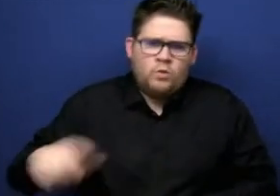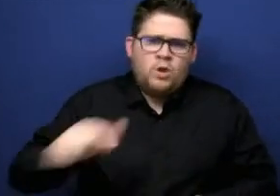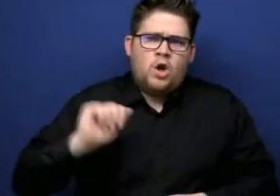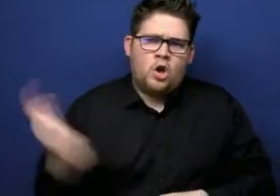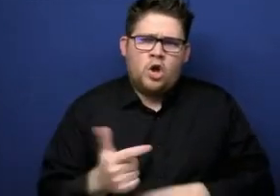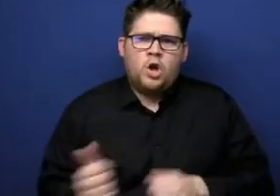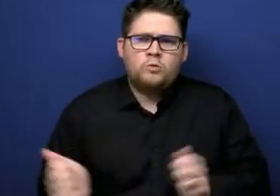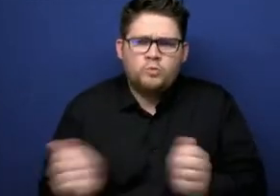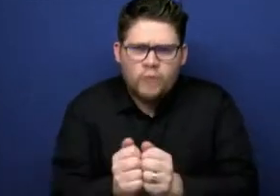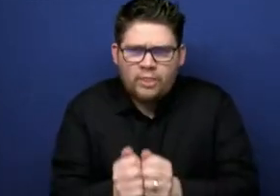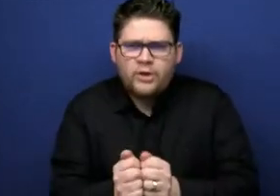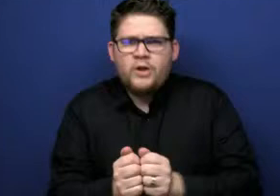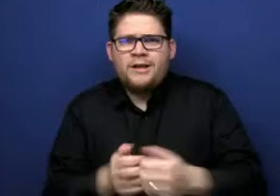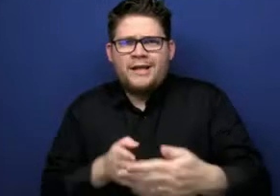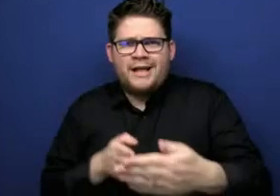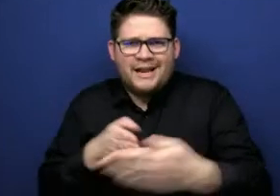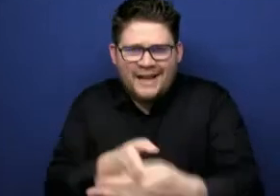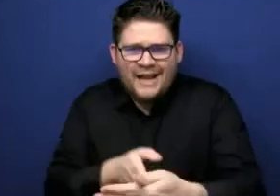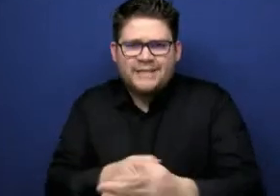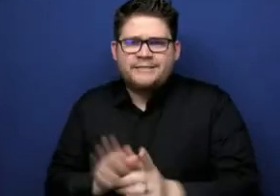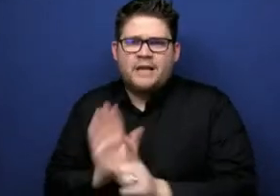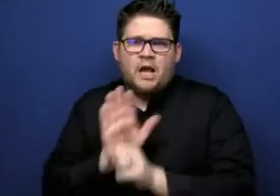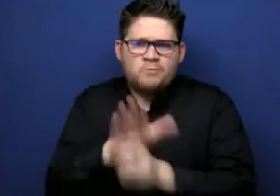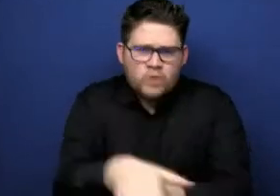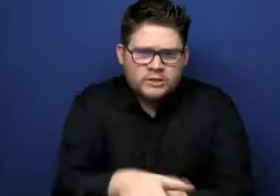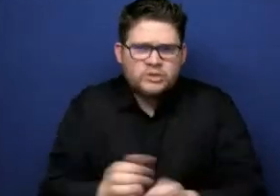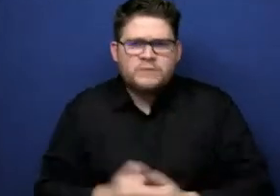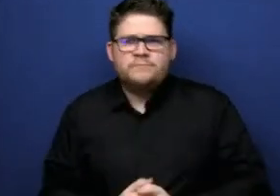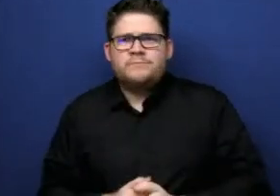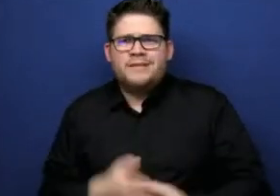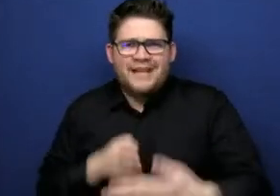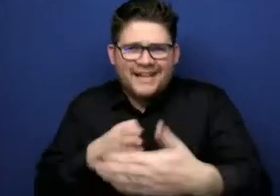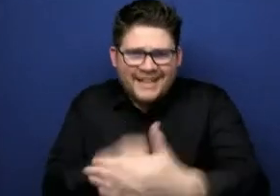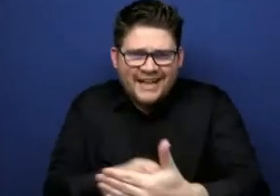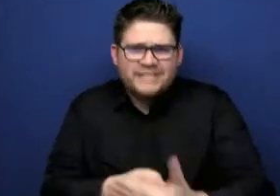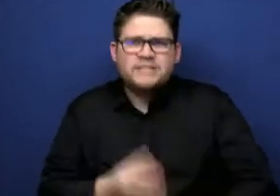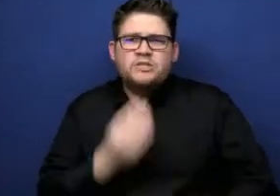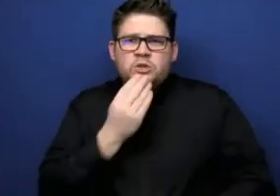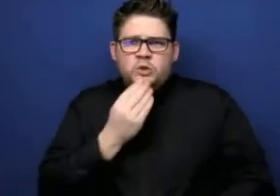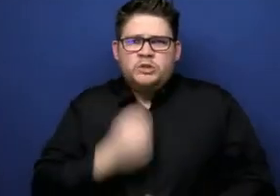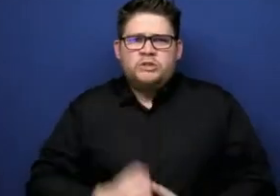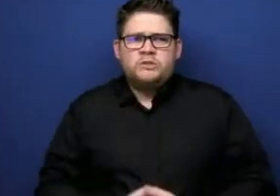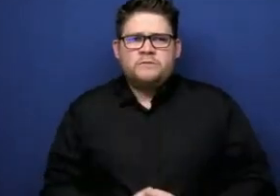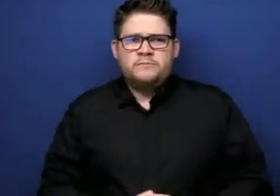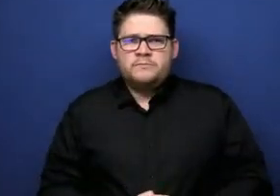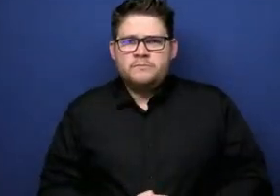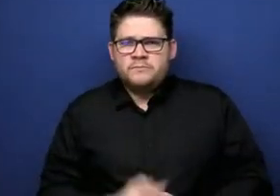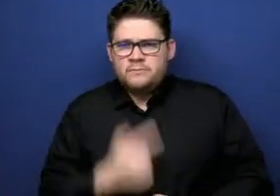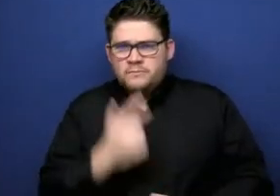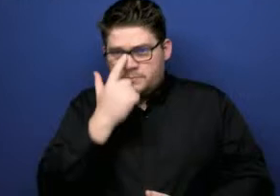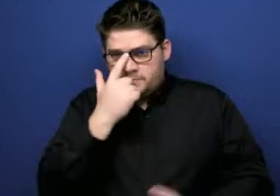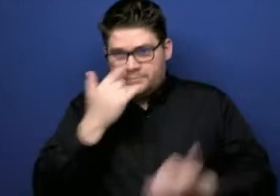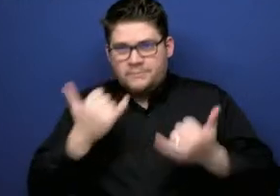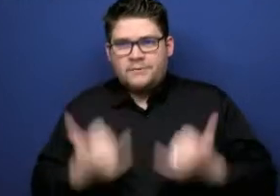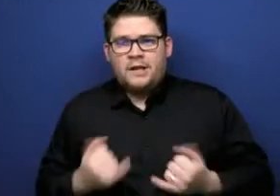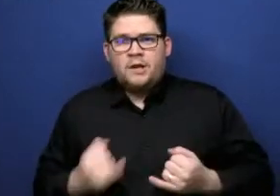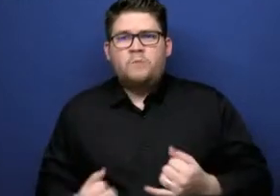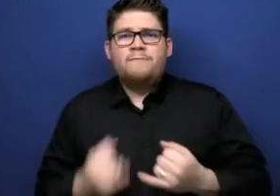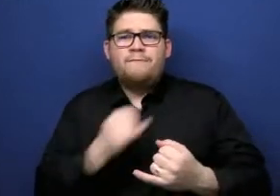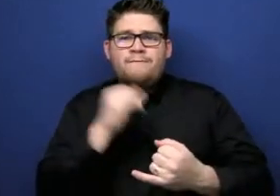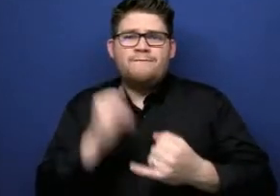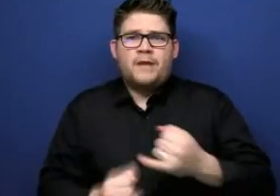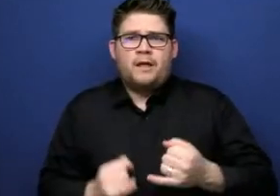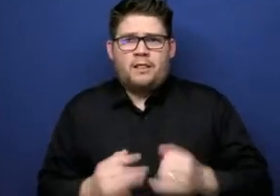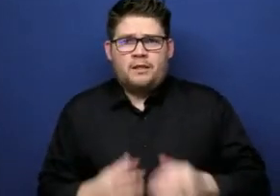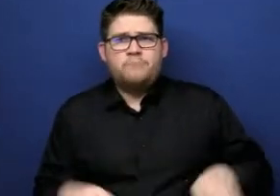against anti-Semitism. And to conclude our ceremony this year, we have a special musical performance by Annabelle Wind, the